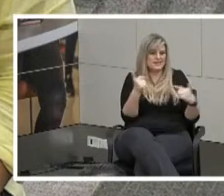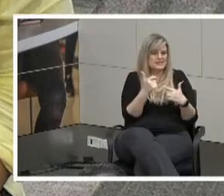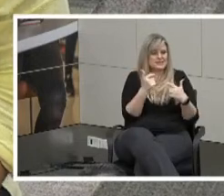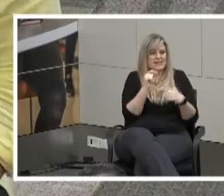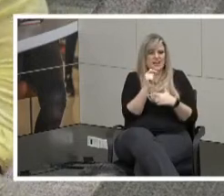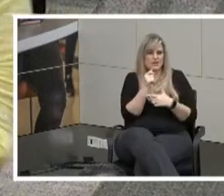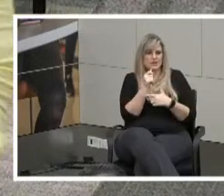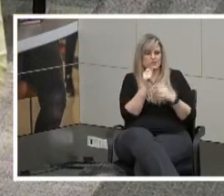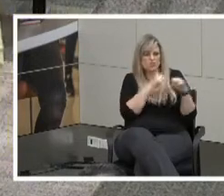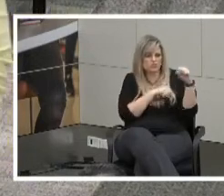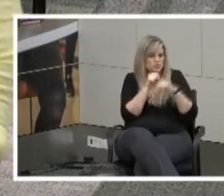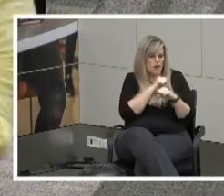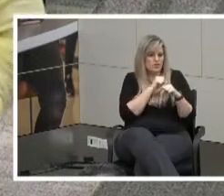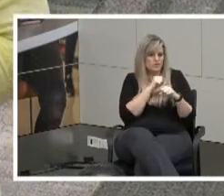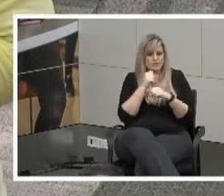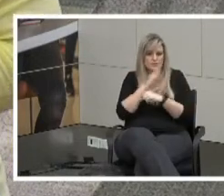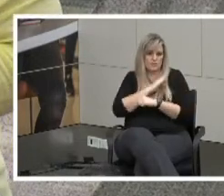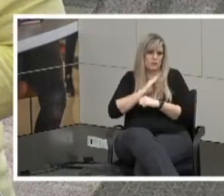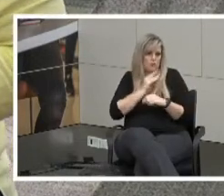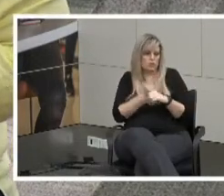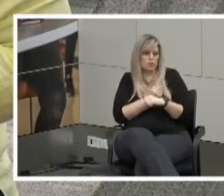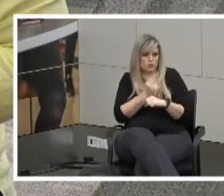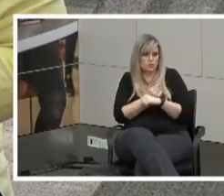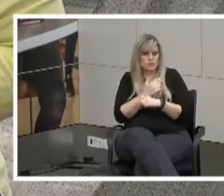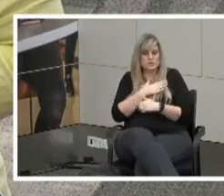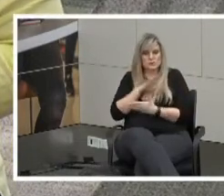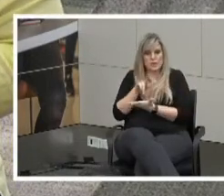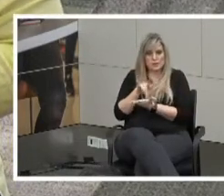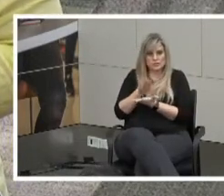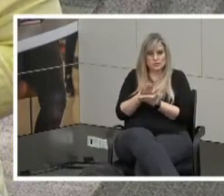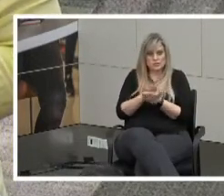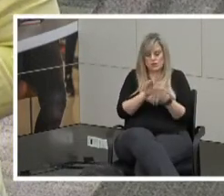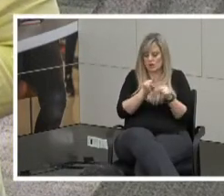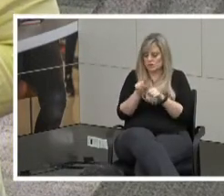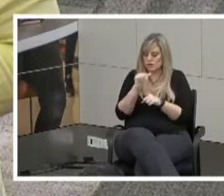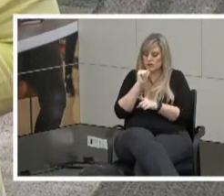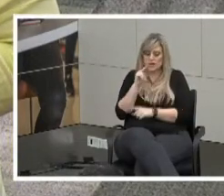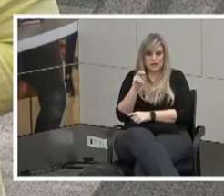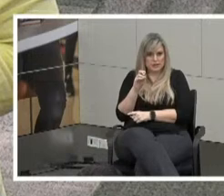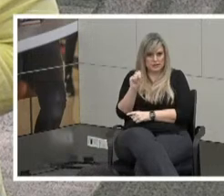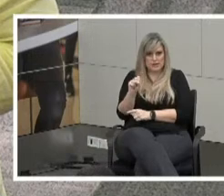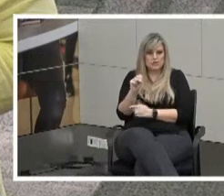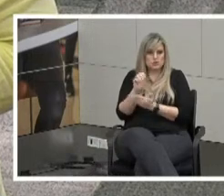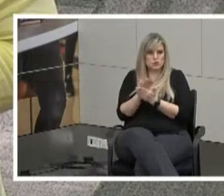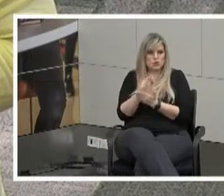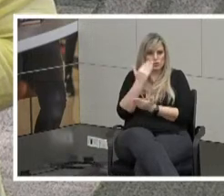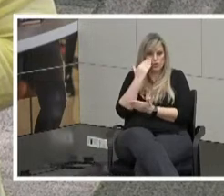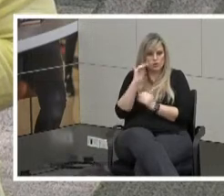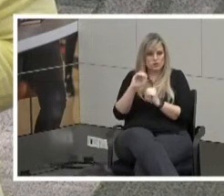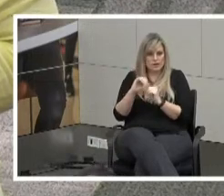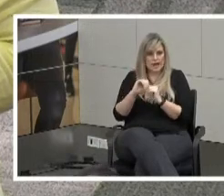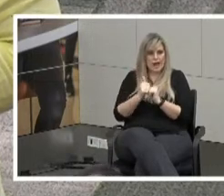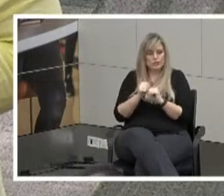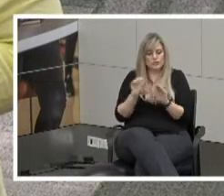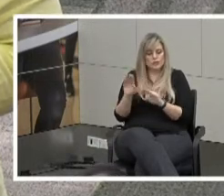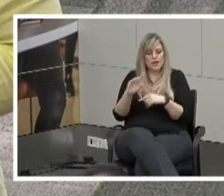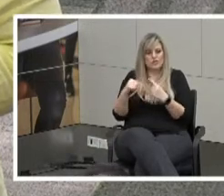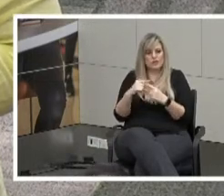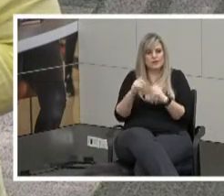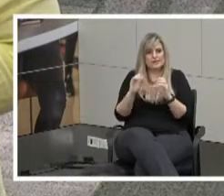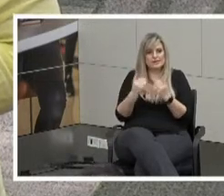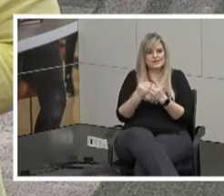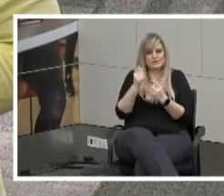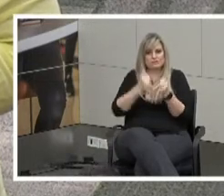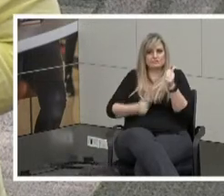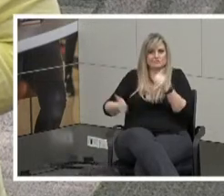this board uses my middle schooler also at a non- NES School knows how to act when a district walkthrough happens he wants